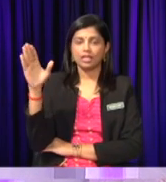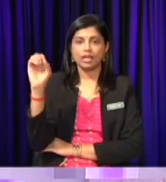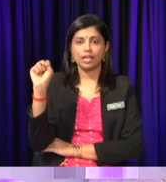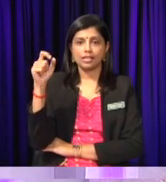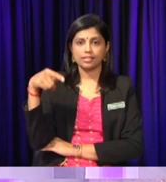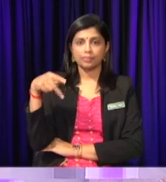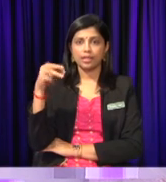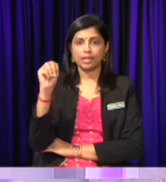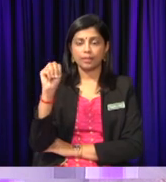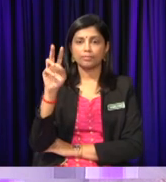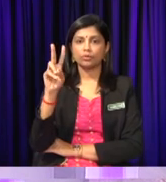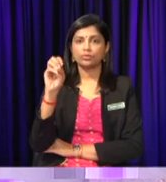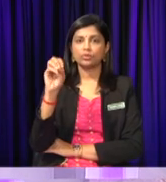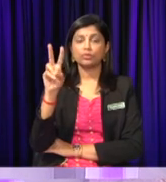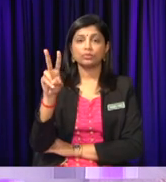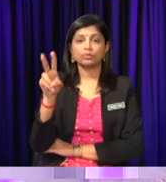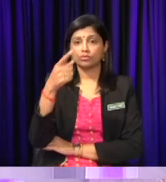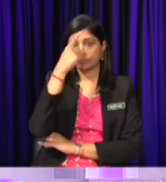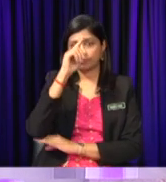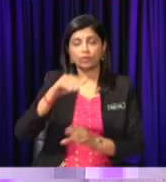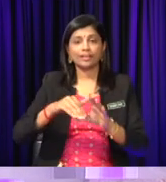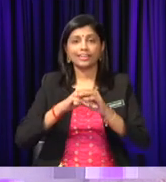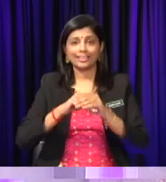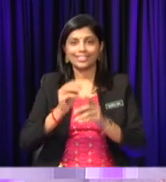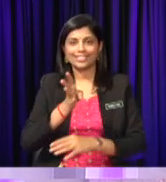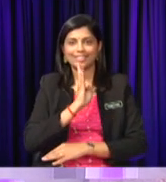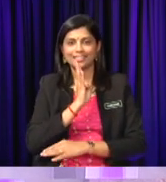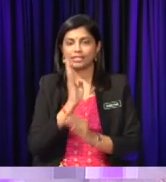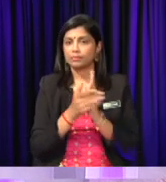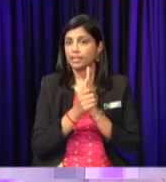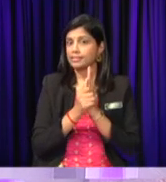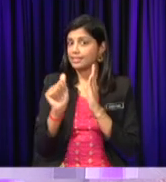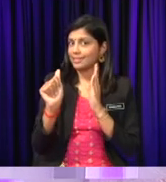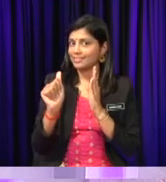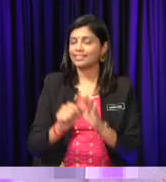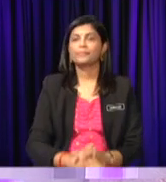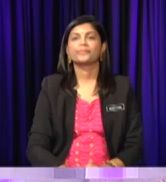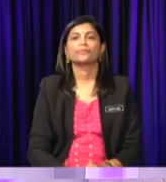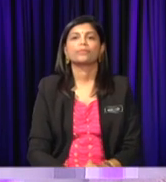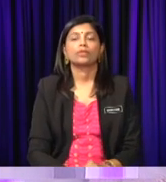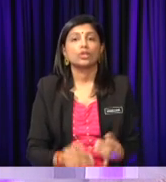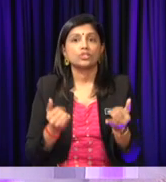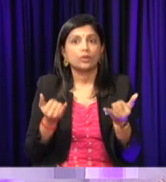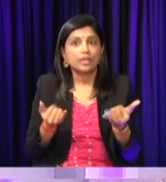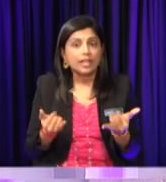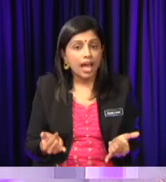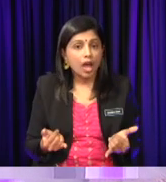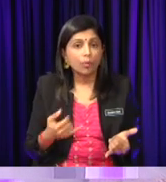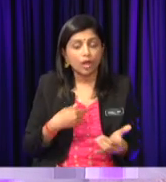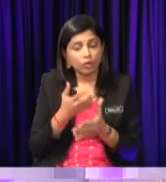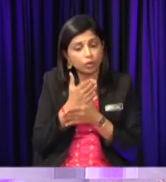for Bahasa Inggris speaking skill. Now, this is the moment you've been waiting for, viewers, because we are going to be sharing tips